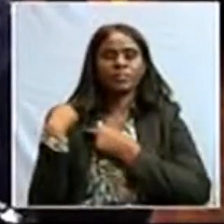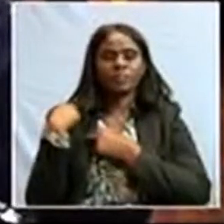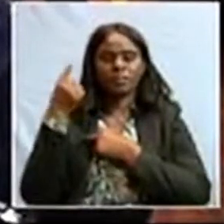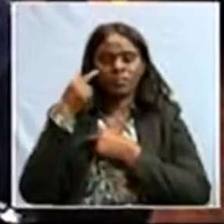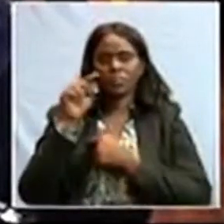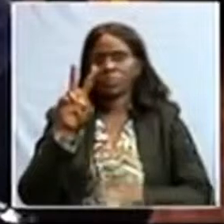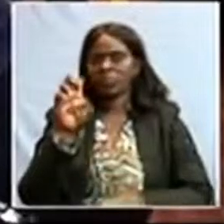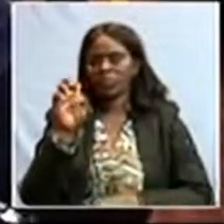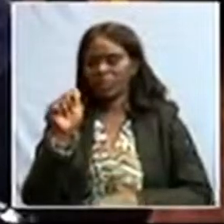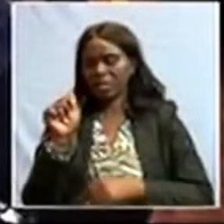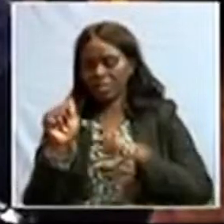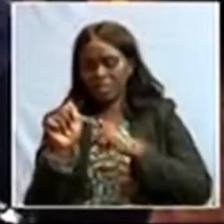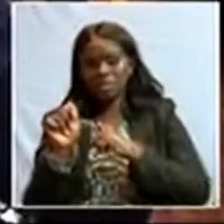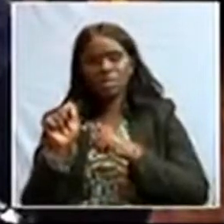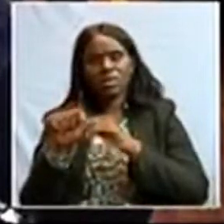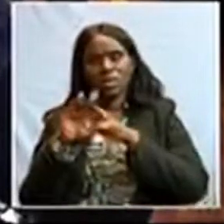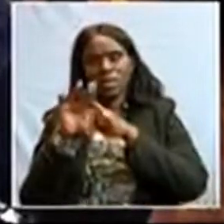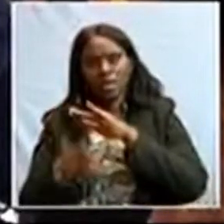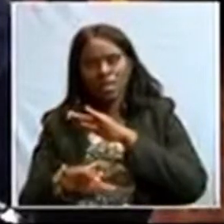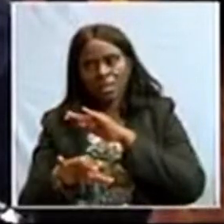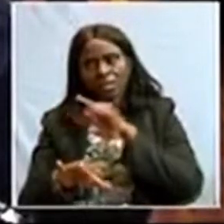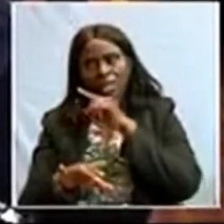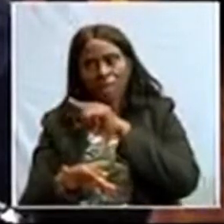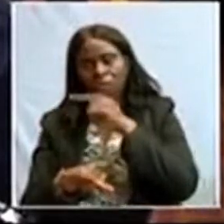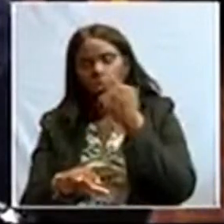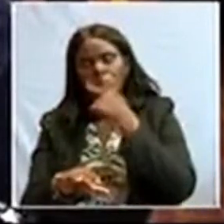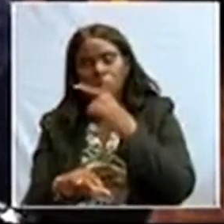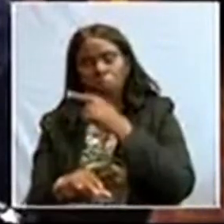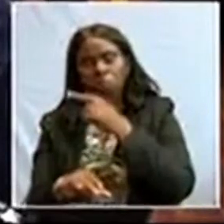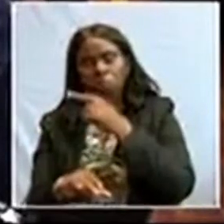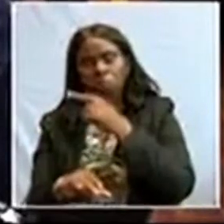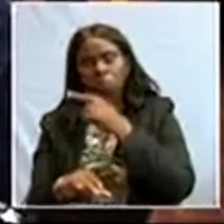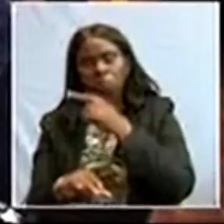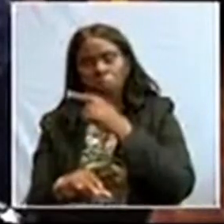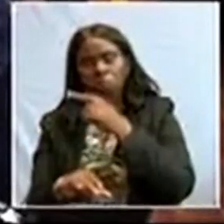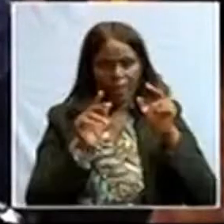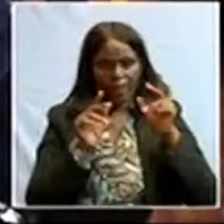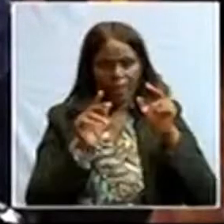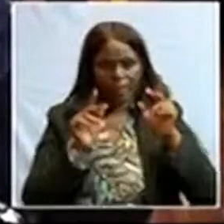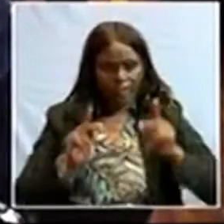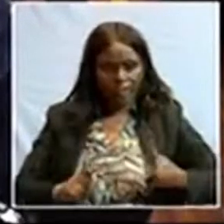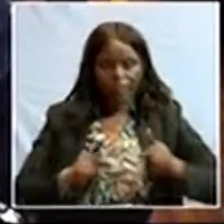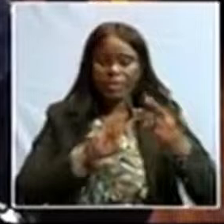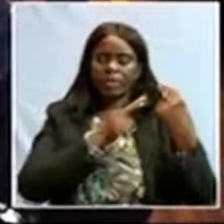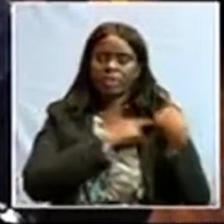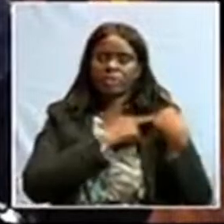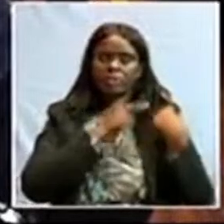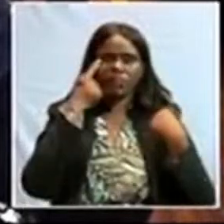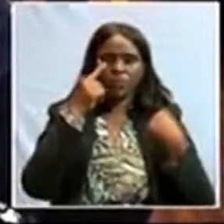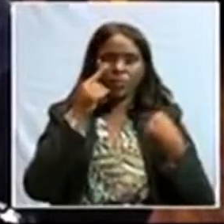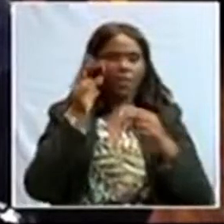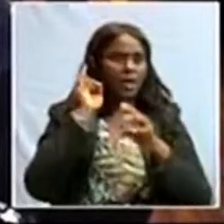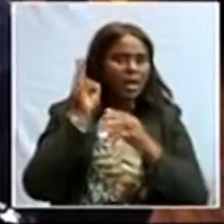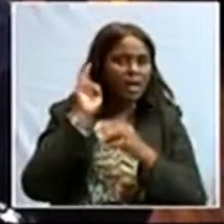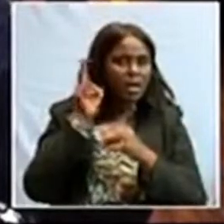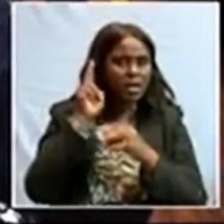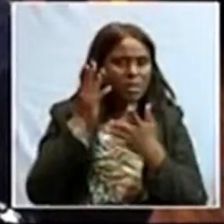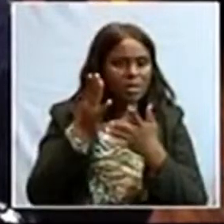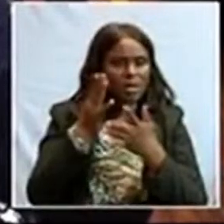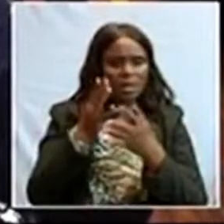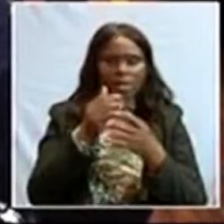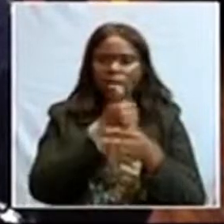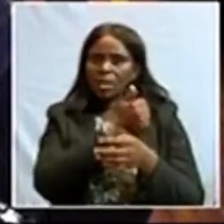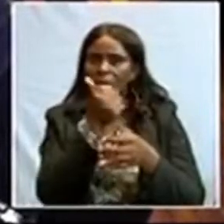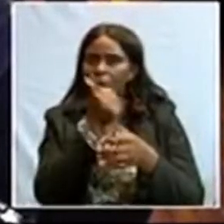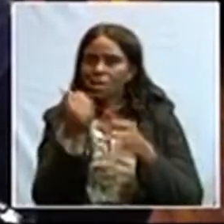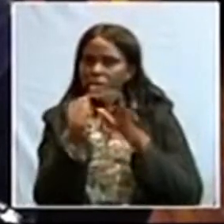vet issues, who falls under them? The person who will be responsible for archives, which